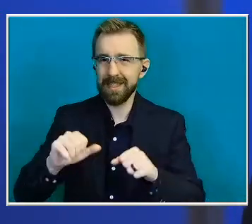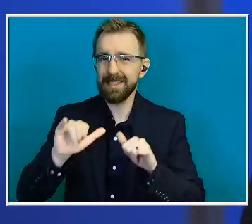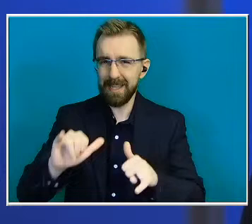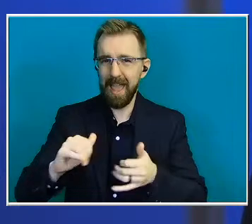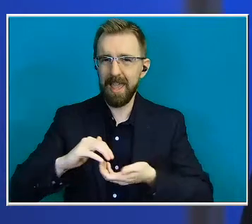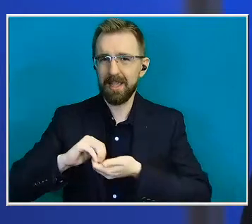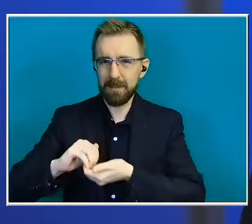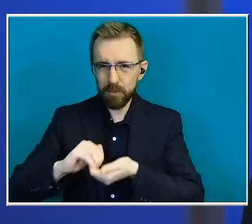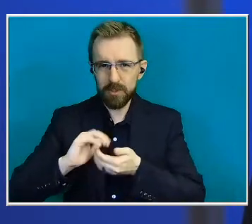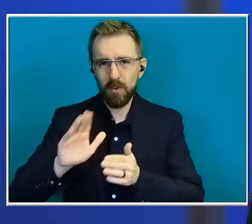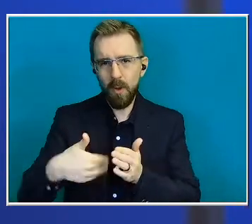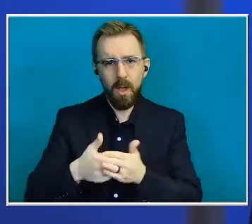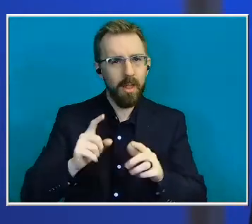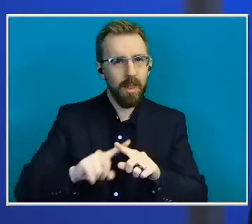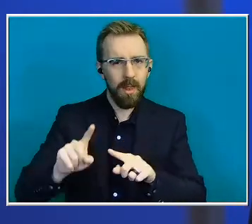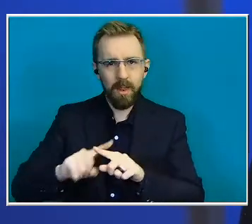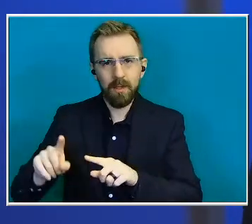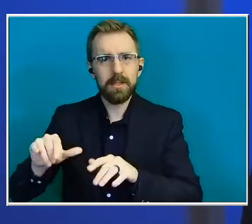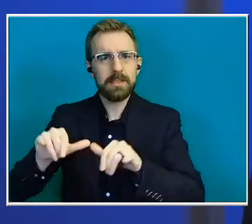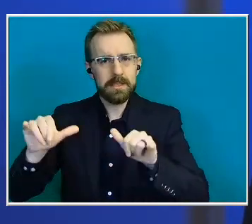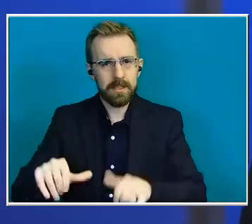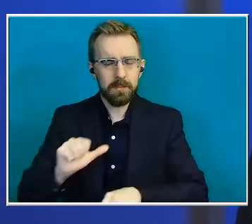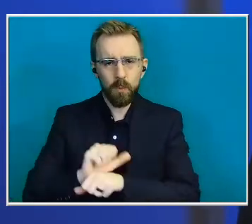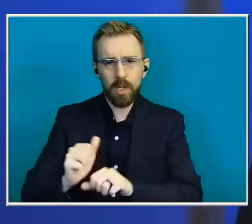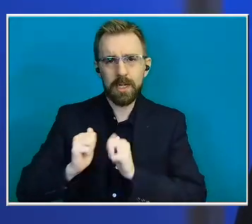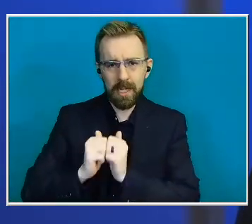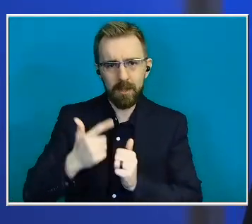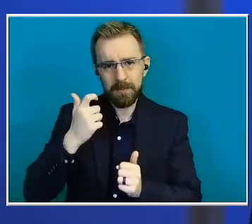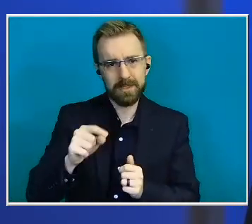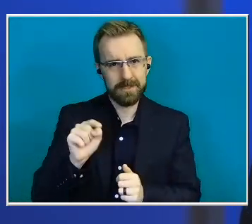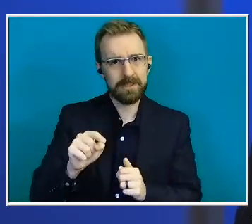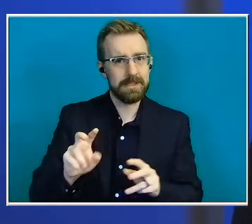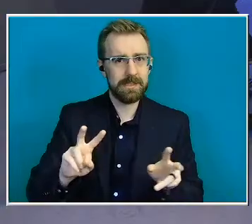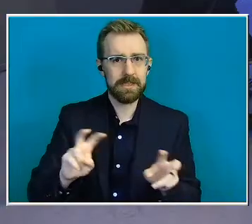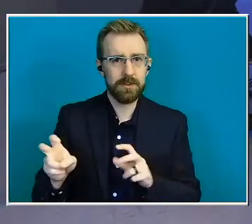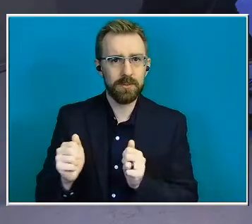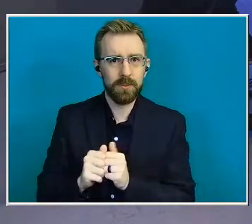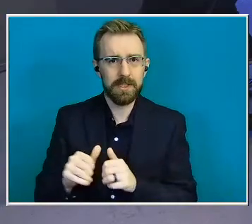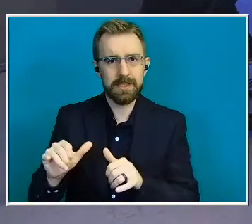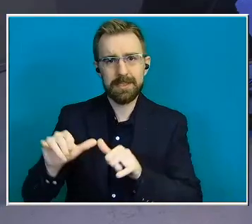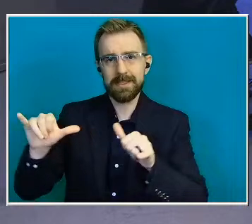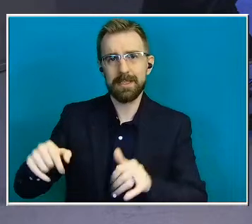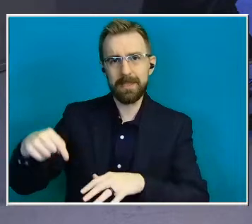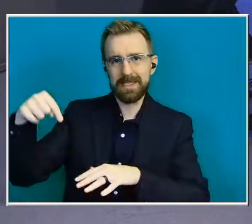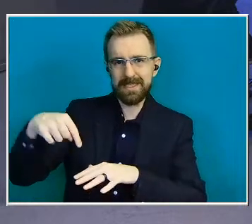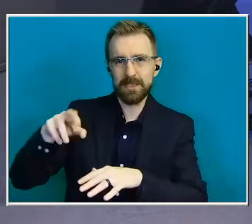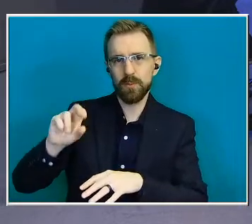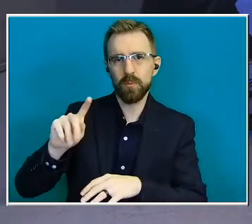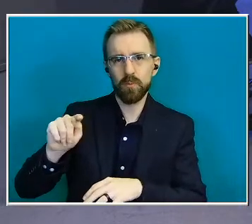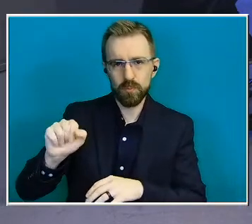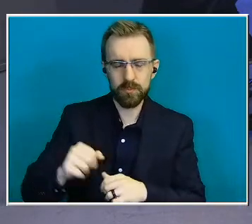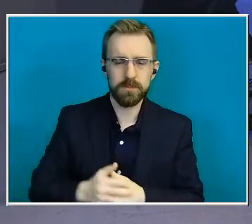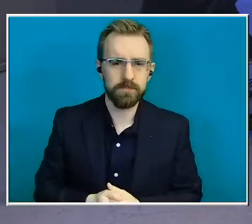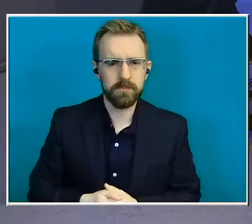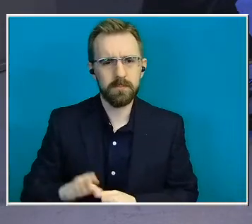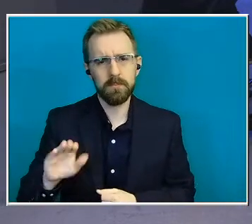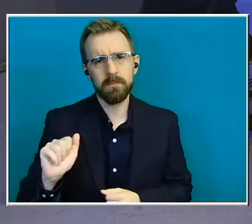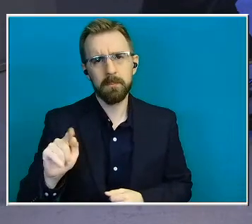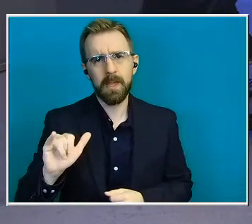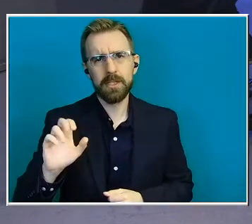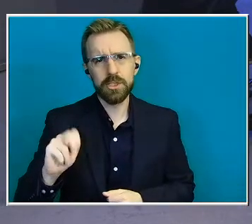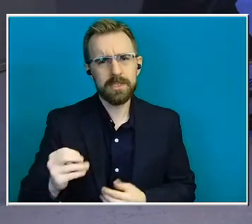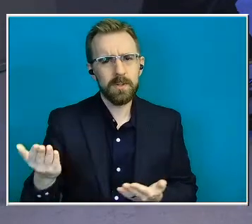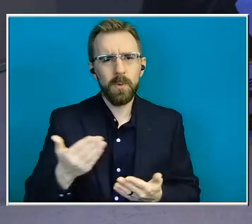different systems working together, because this is an issue with systemic roots. Yeah, it is. So, Bastion, what would be the best thing to